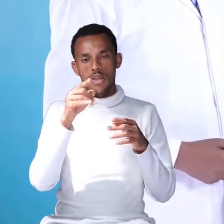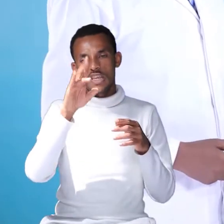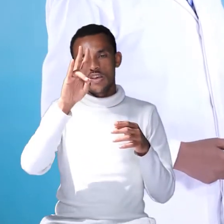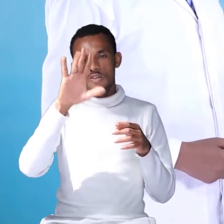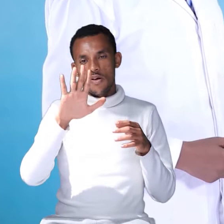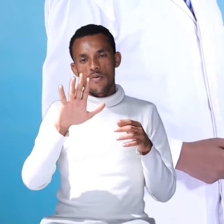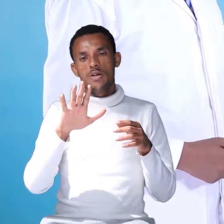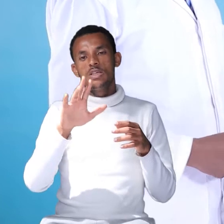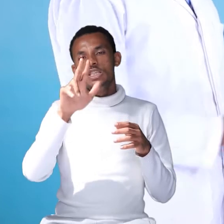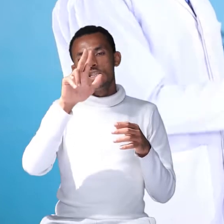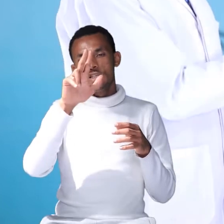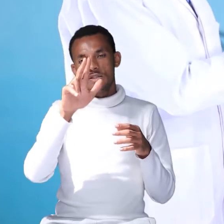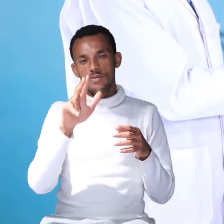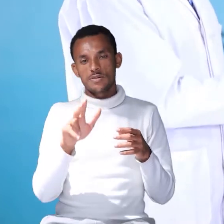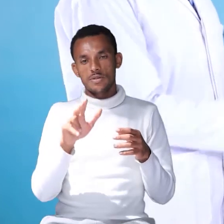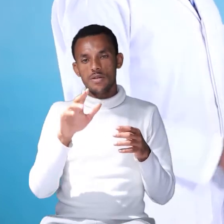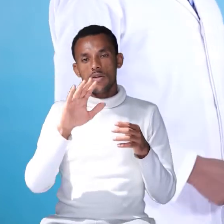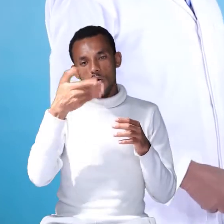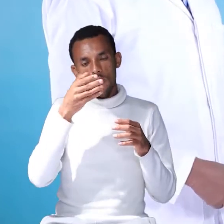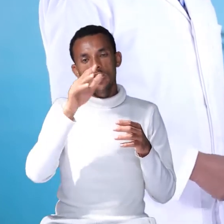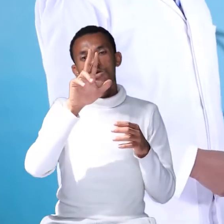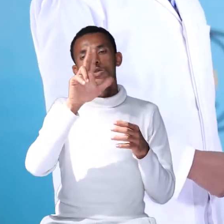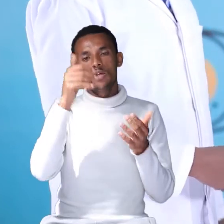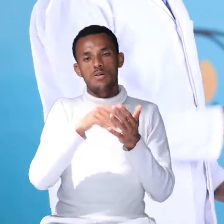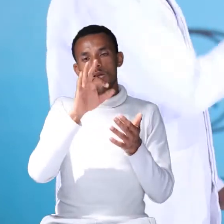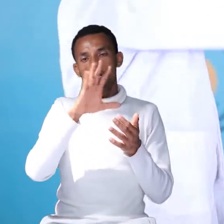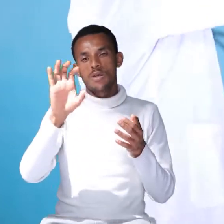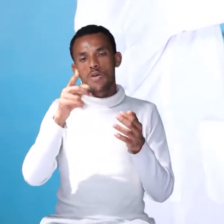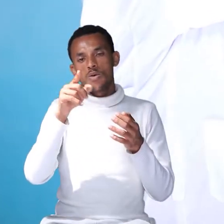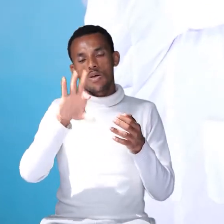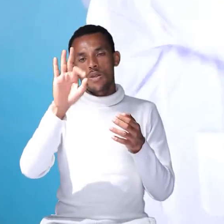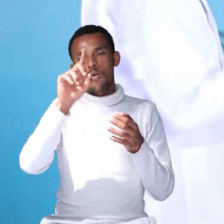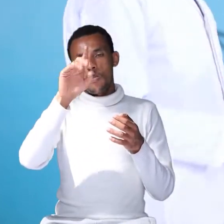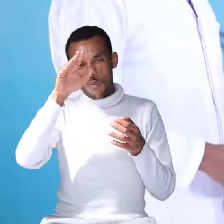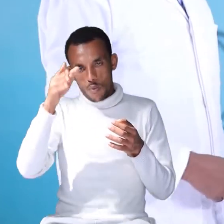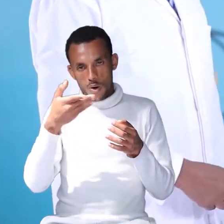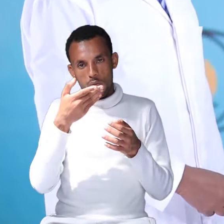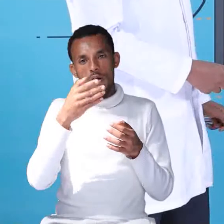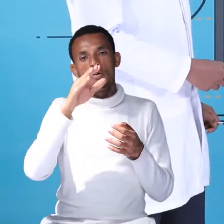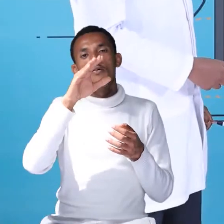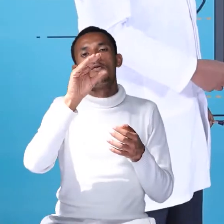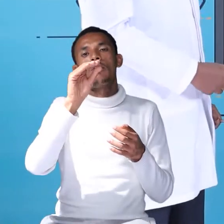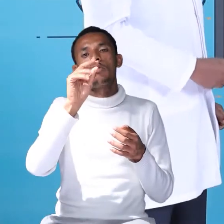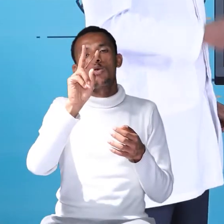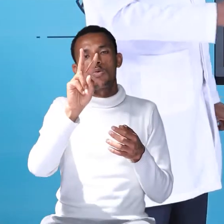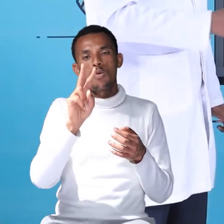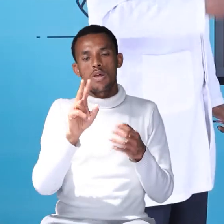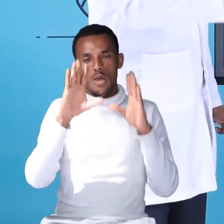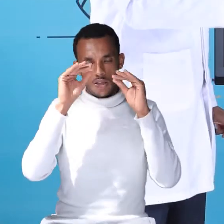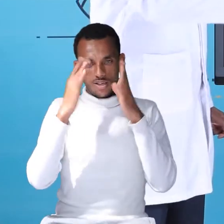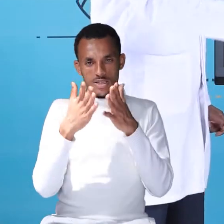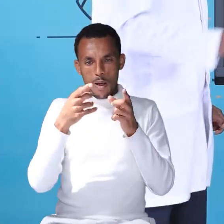to 3,900. When this one is simplified, you will get a value to be 1 to 52 it will be. So a